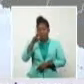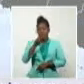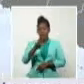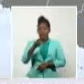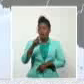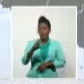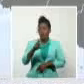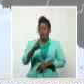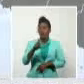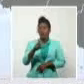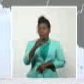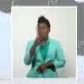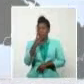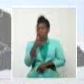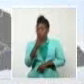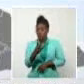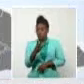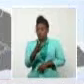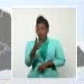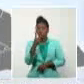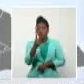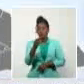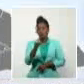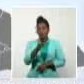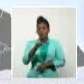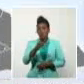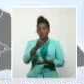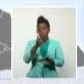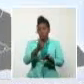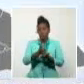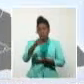2 del municipio Santa Clara y 1 de Corralillo. Of the